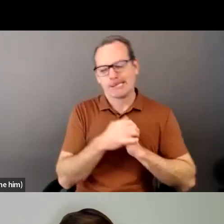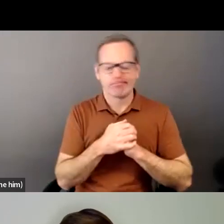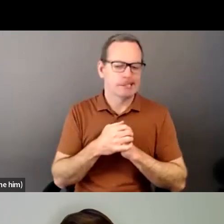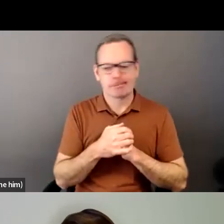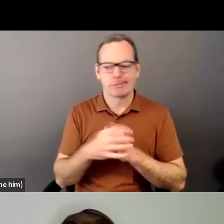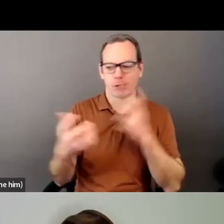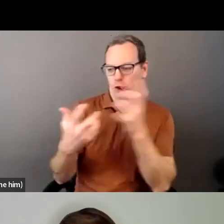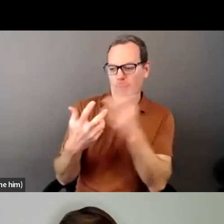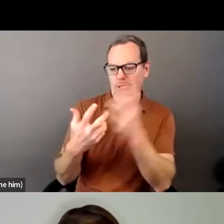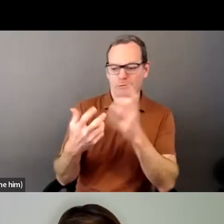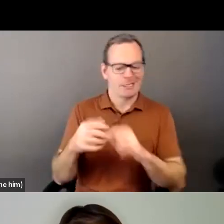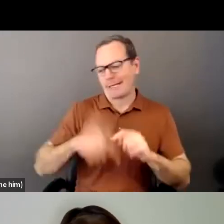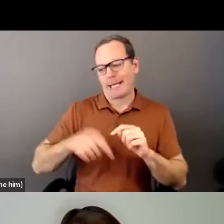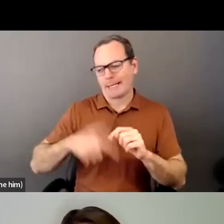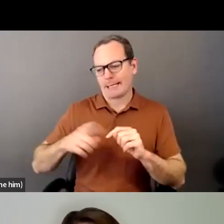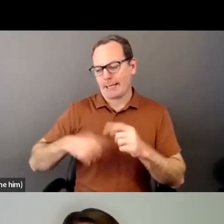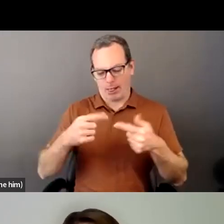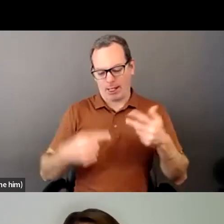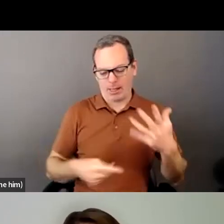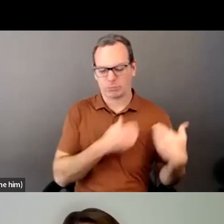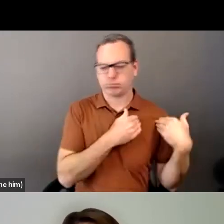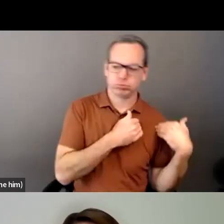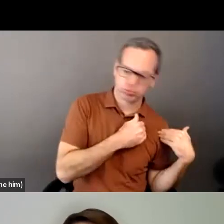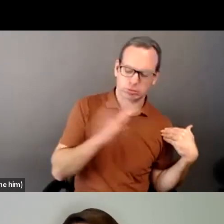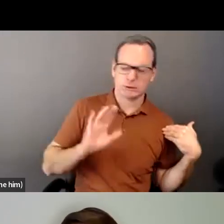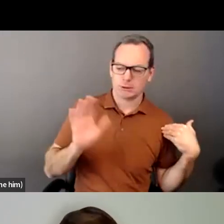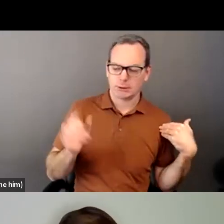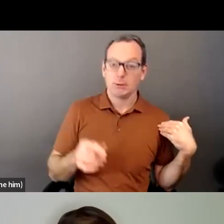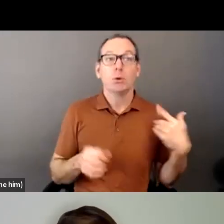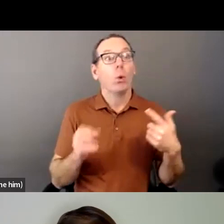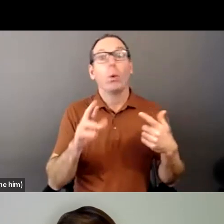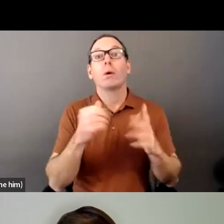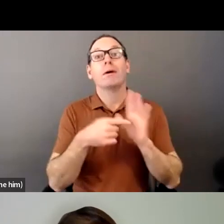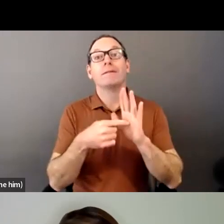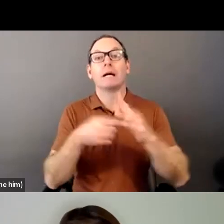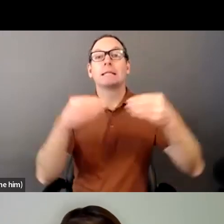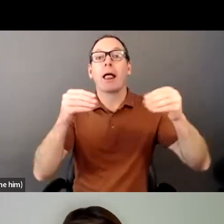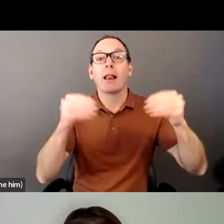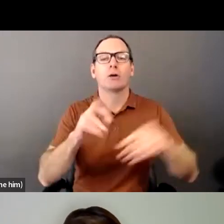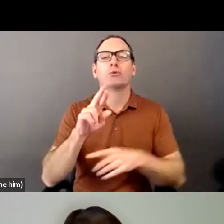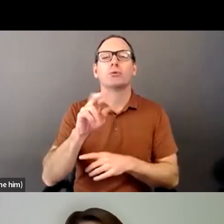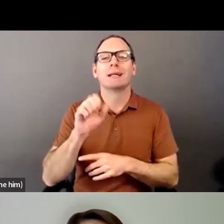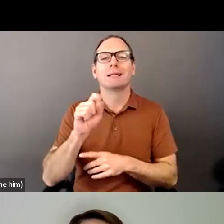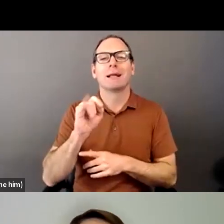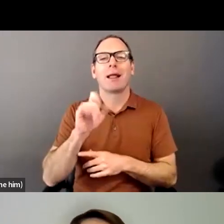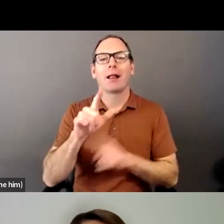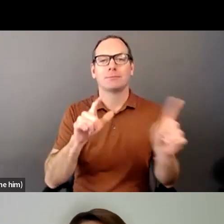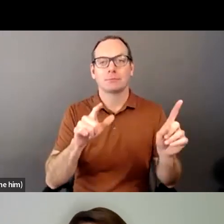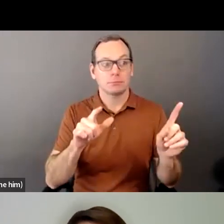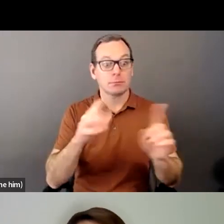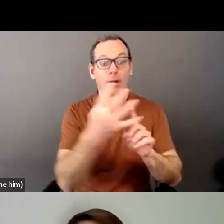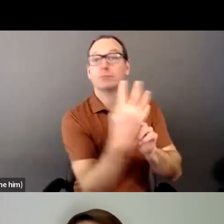it's a retail-facing industry, that their clients are accepted for that, and also